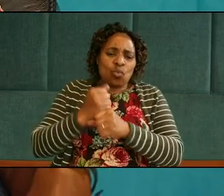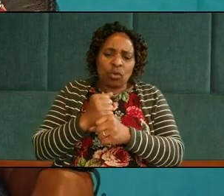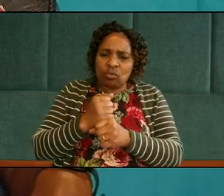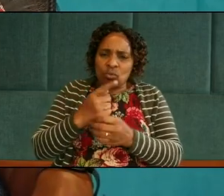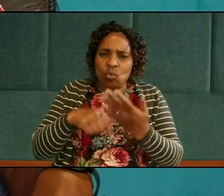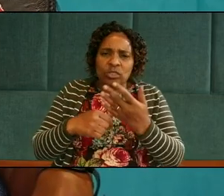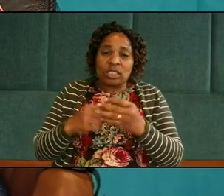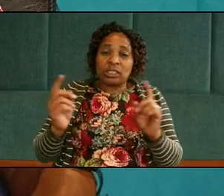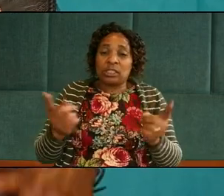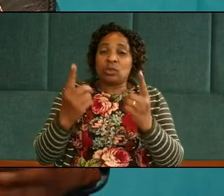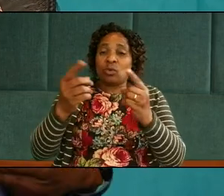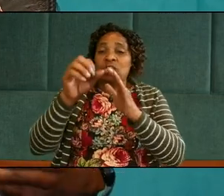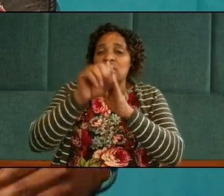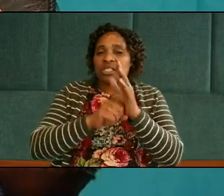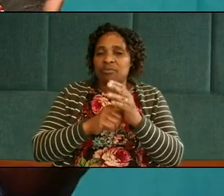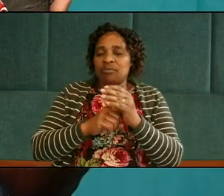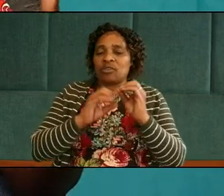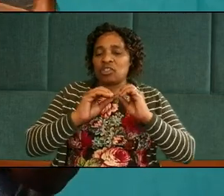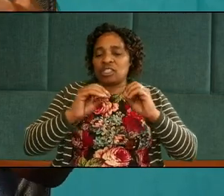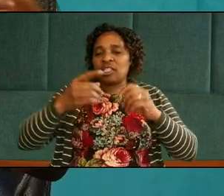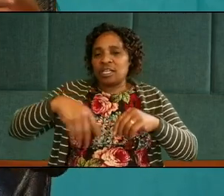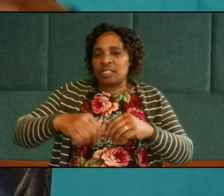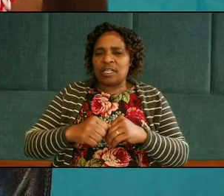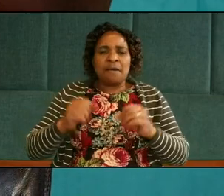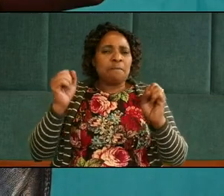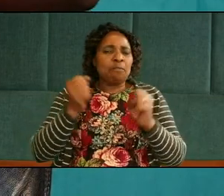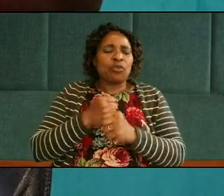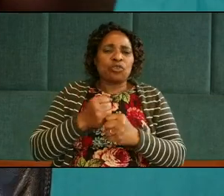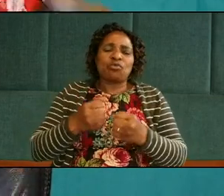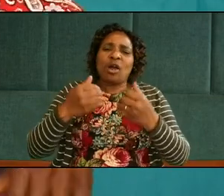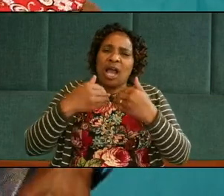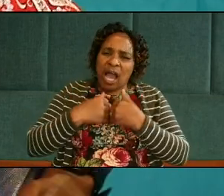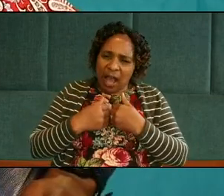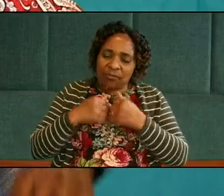tries to teach us is that we should not have these things